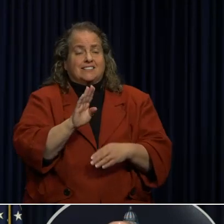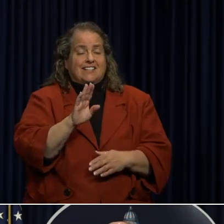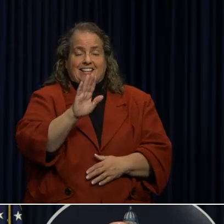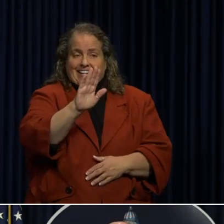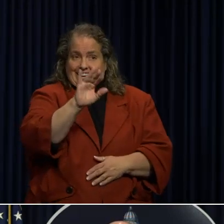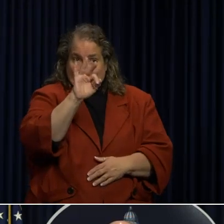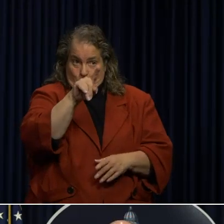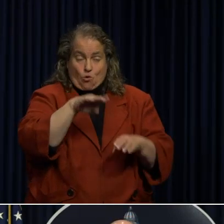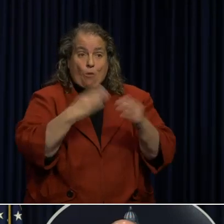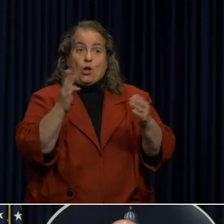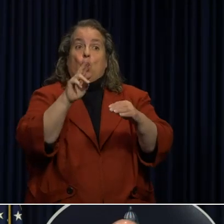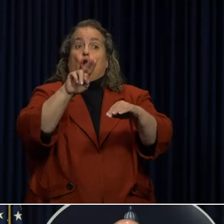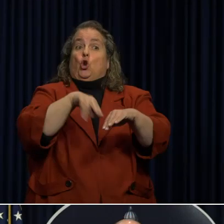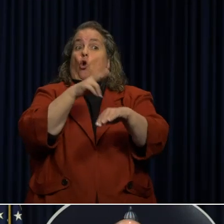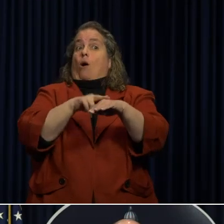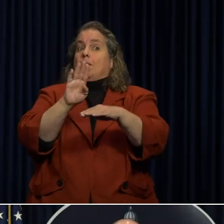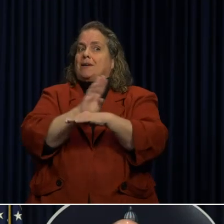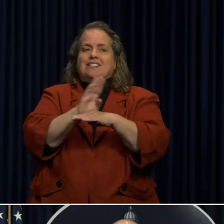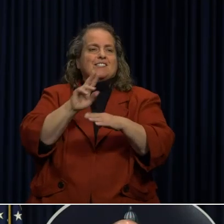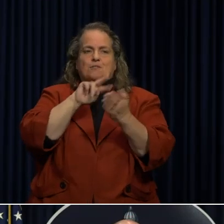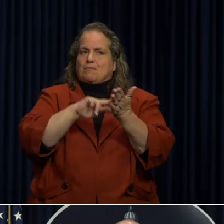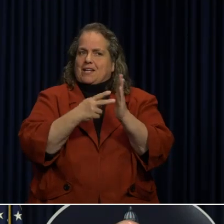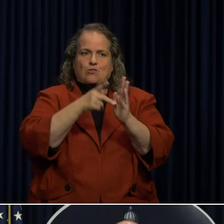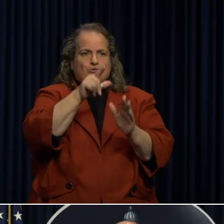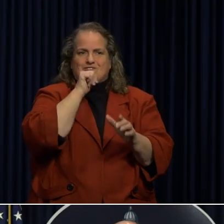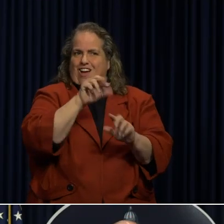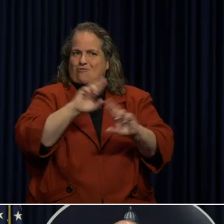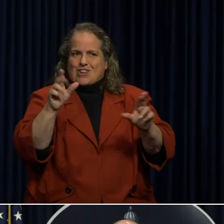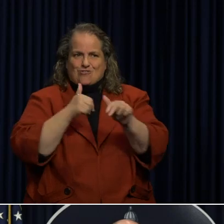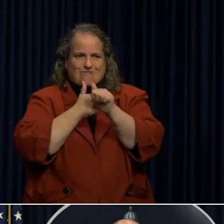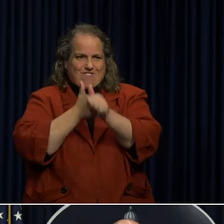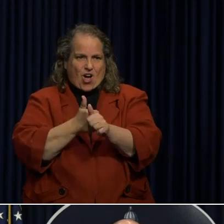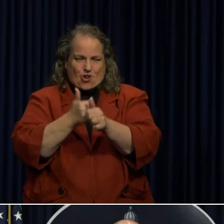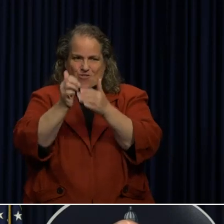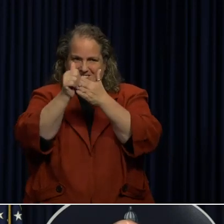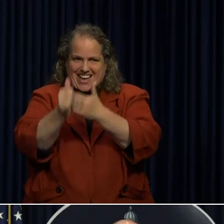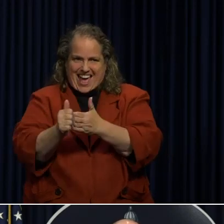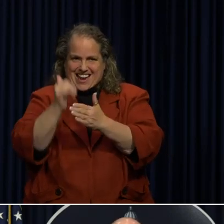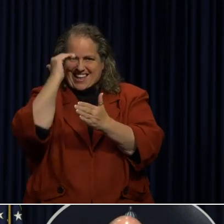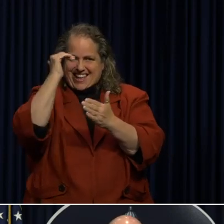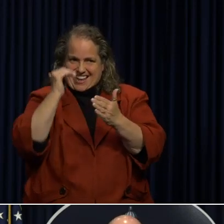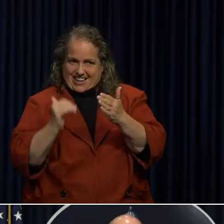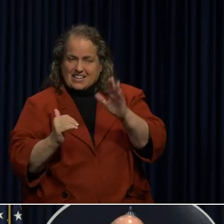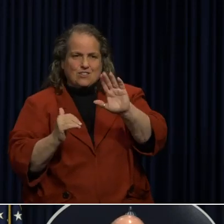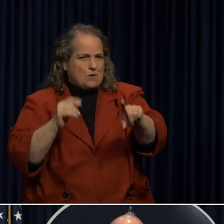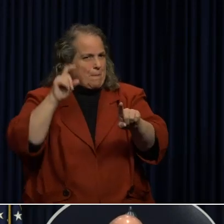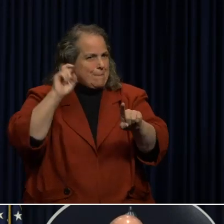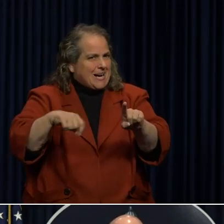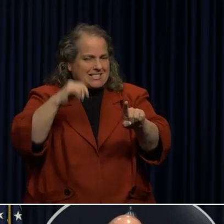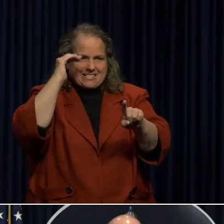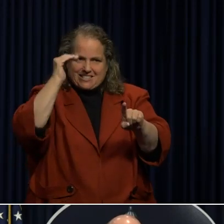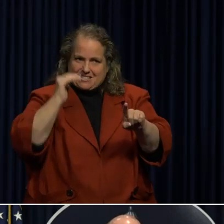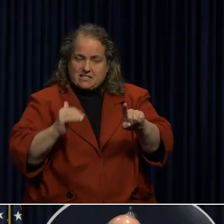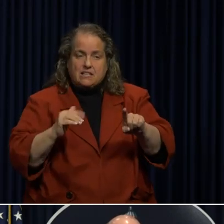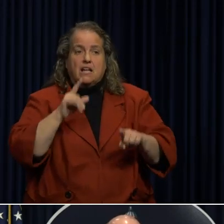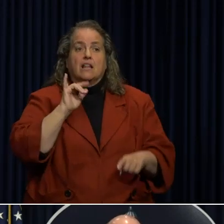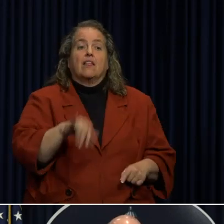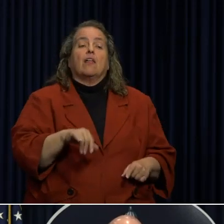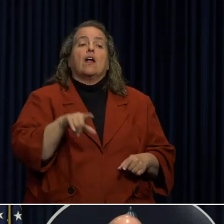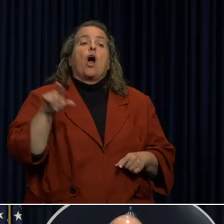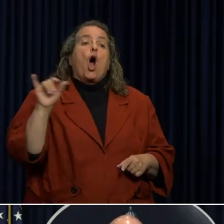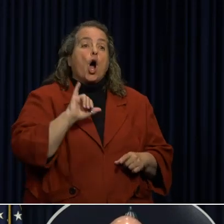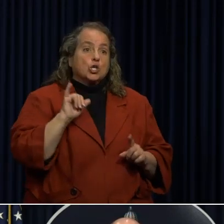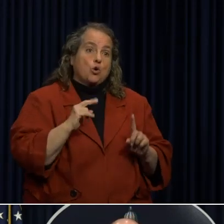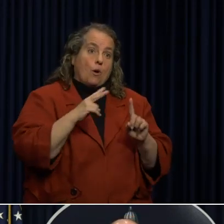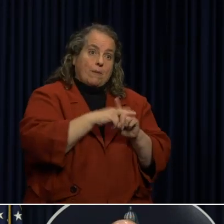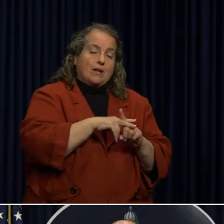guidelines. This does not apply to long-term care, prisons, other industries, or other settings where there's separate guidance. Okay,